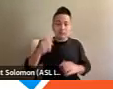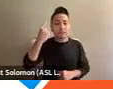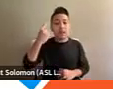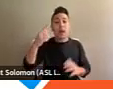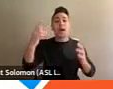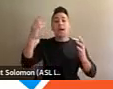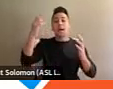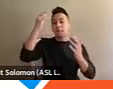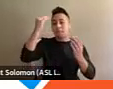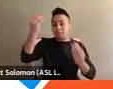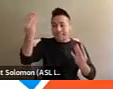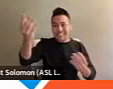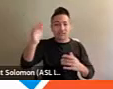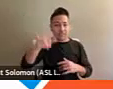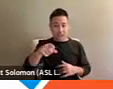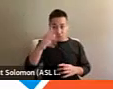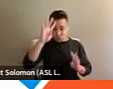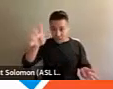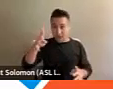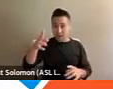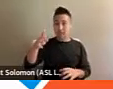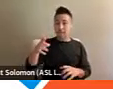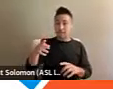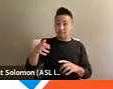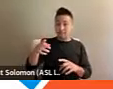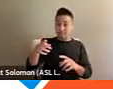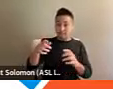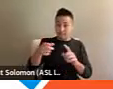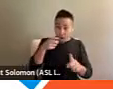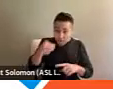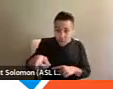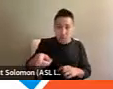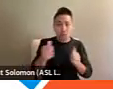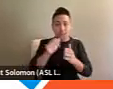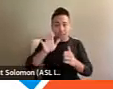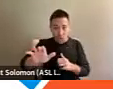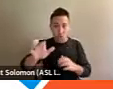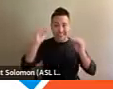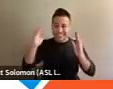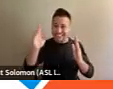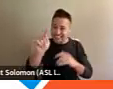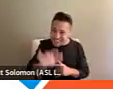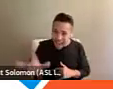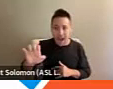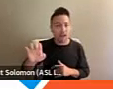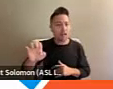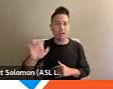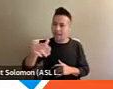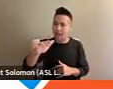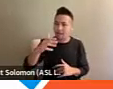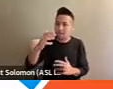you, for your class, with your teaching style in mind is better material, isn't